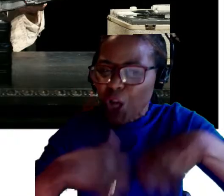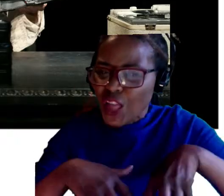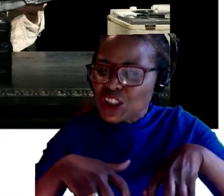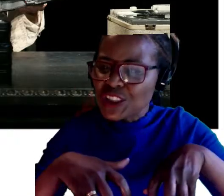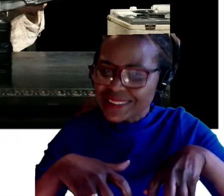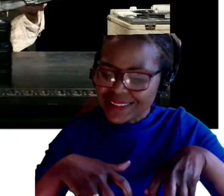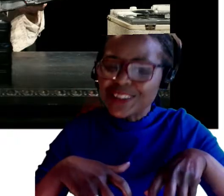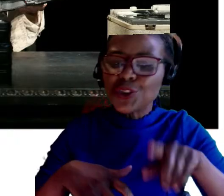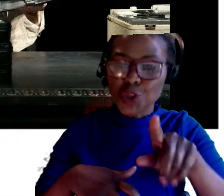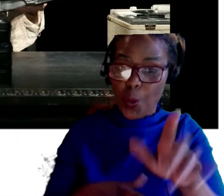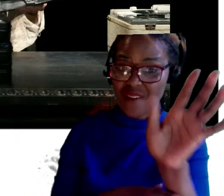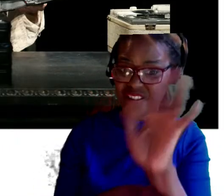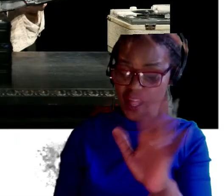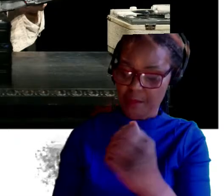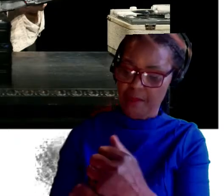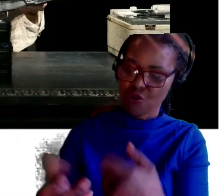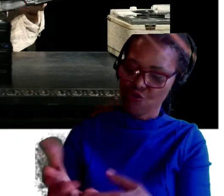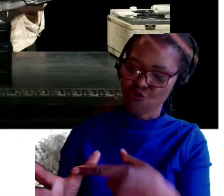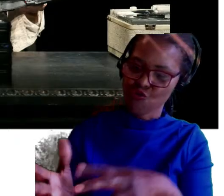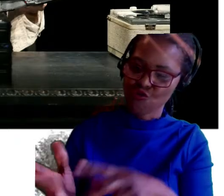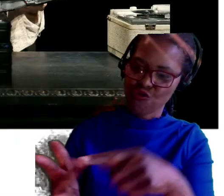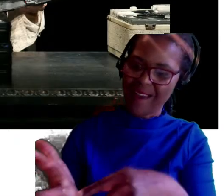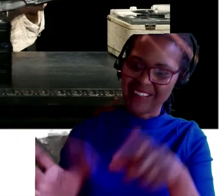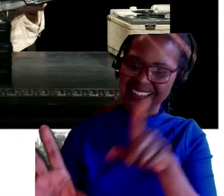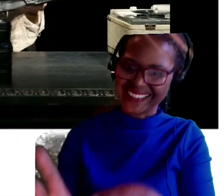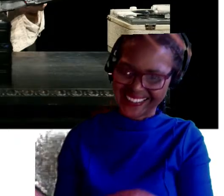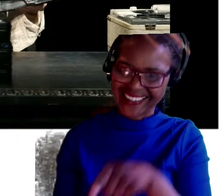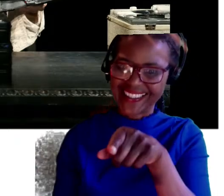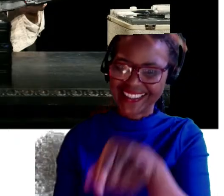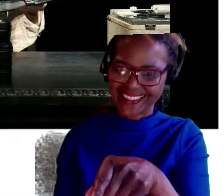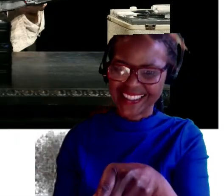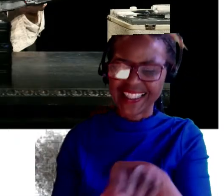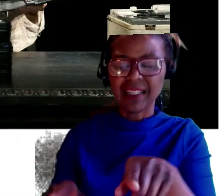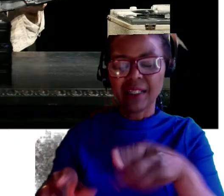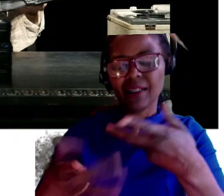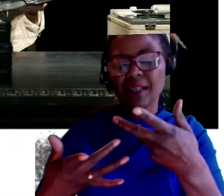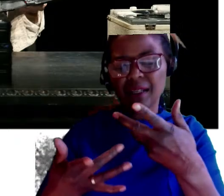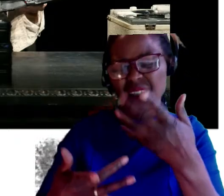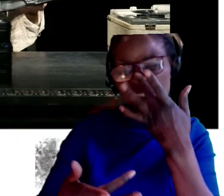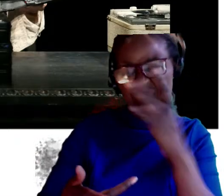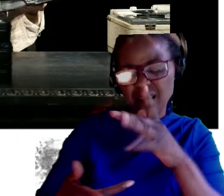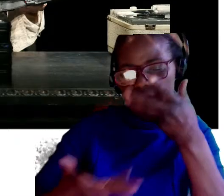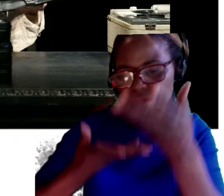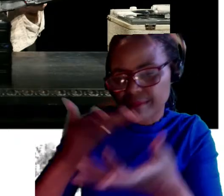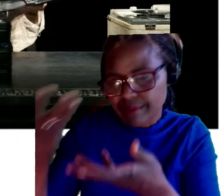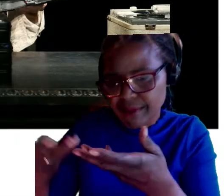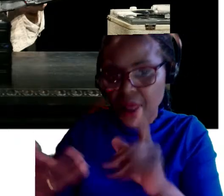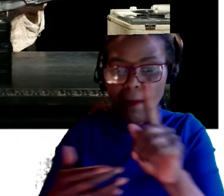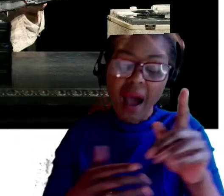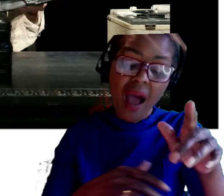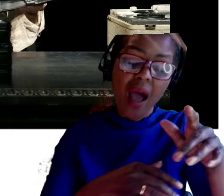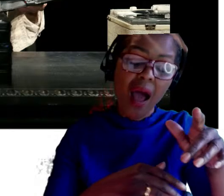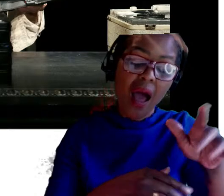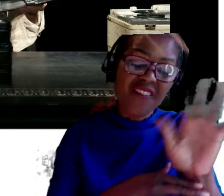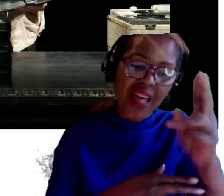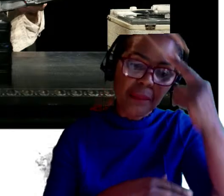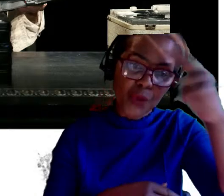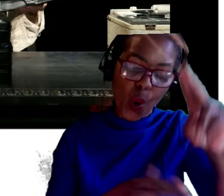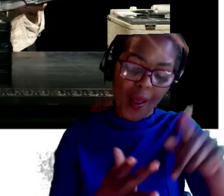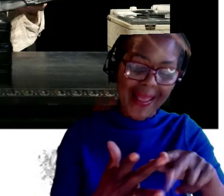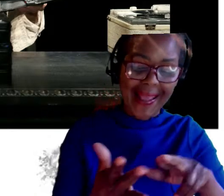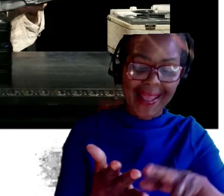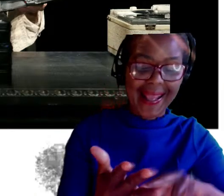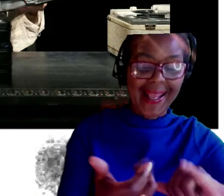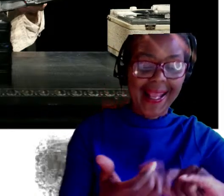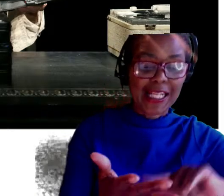Gravity is speculative fiction rather than sci-fi, whereas the film Interstellar begins as speculative, then gradually,